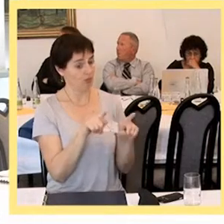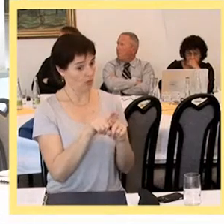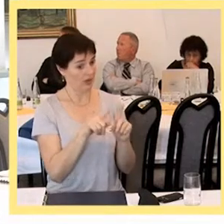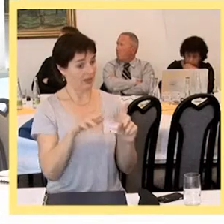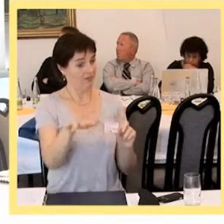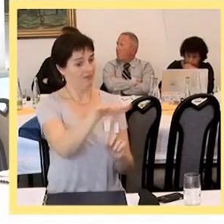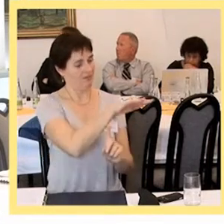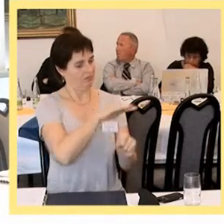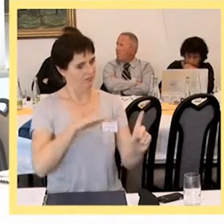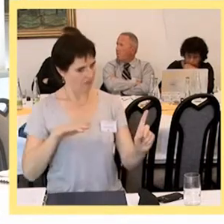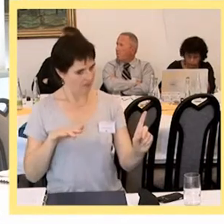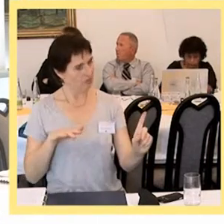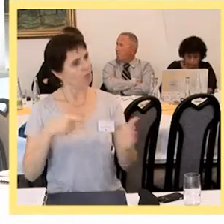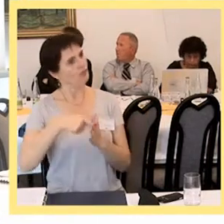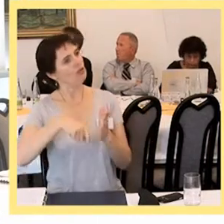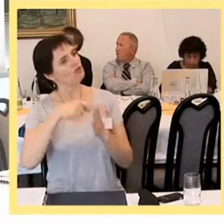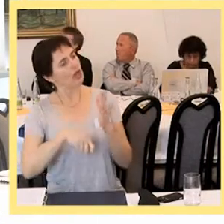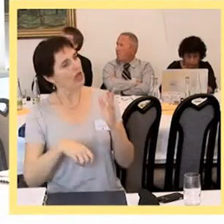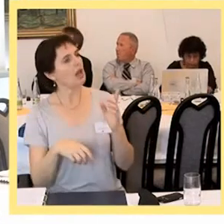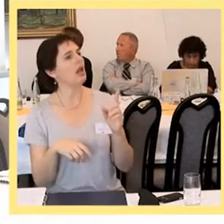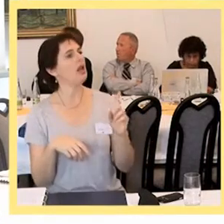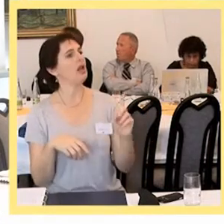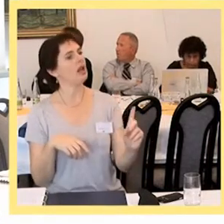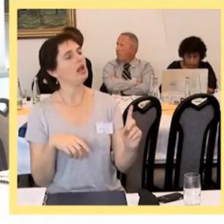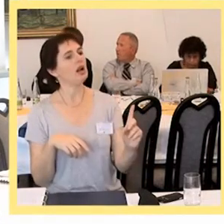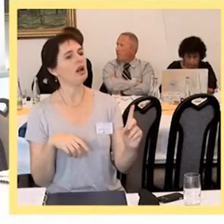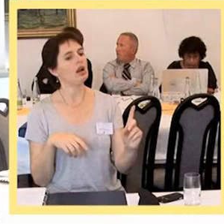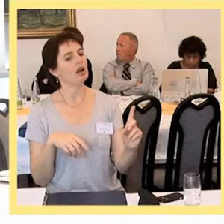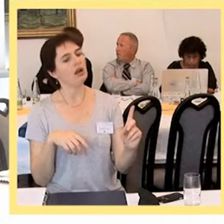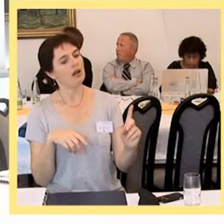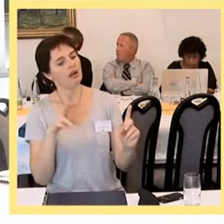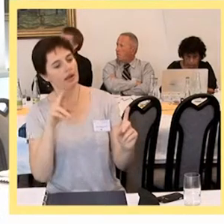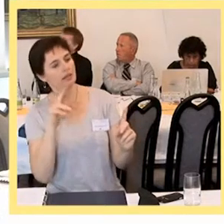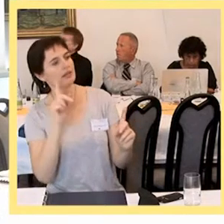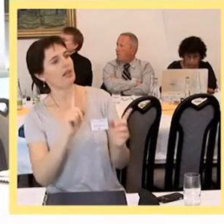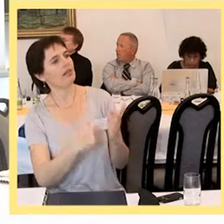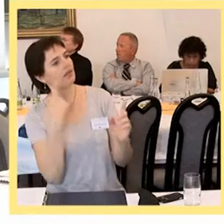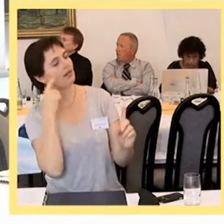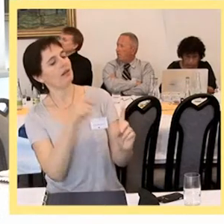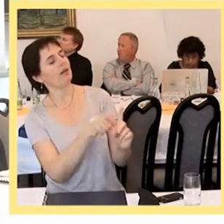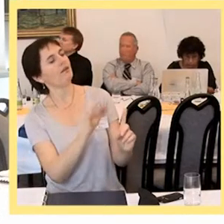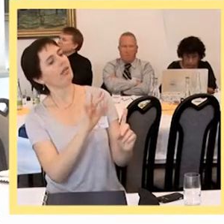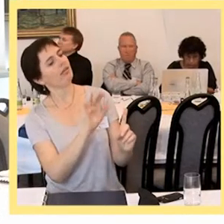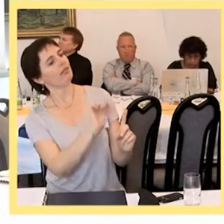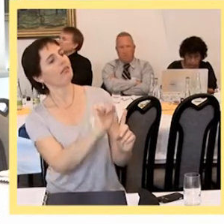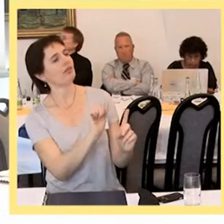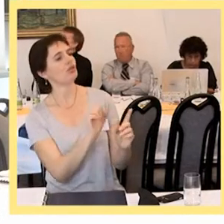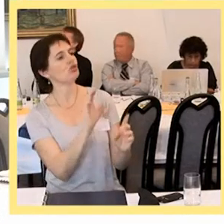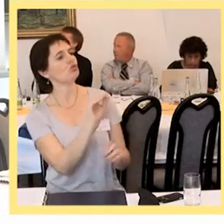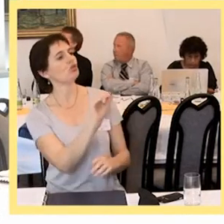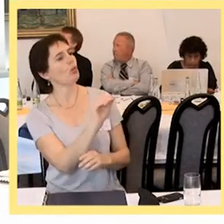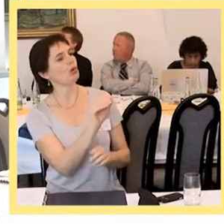services could work with the simulated signs and symptoms which aided in the clinical treatment of these